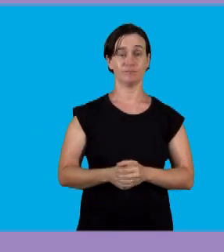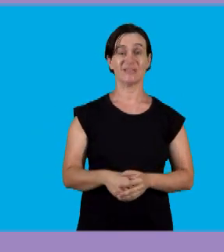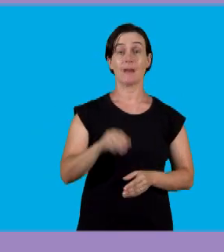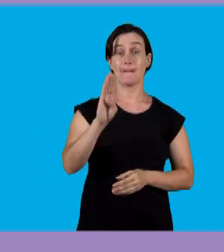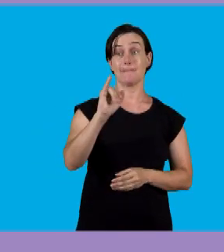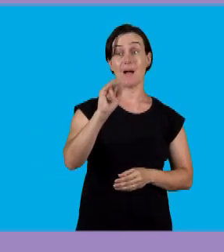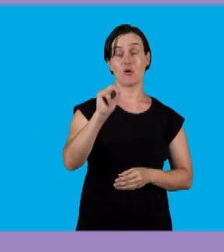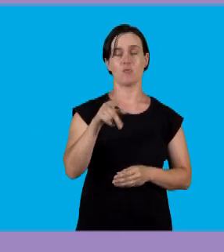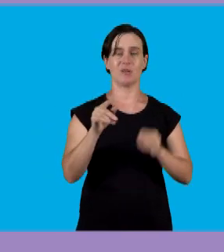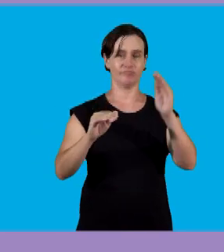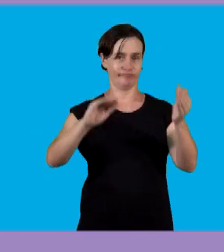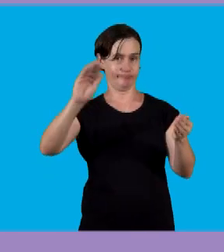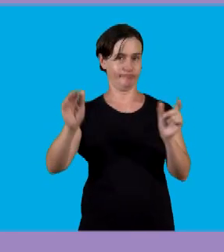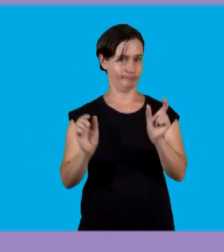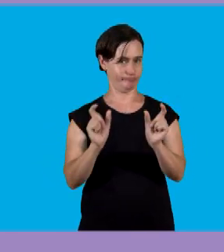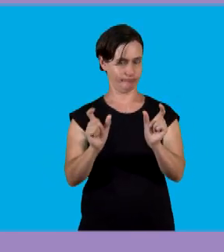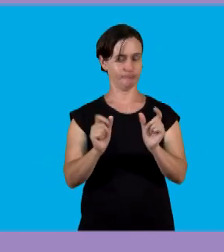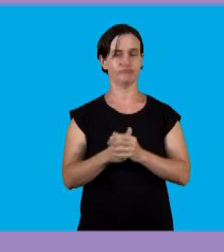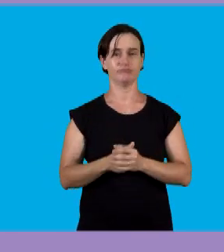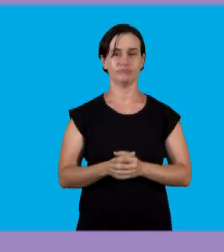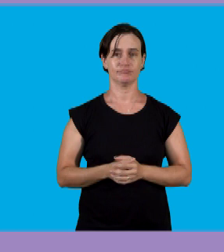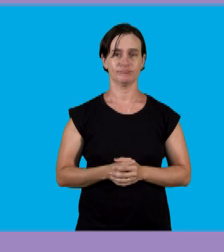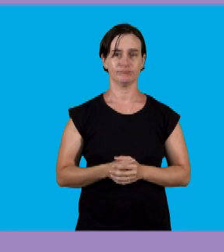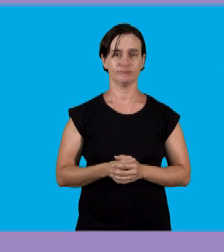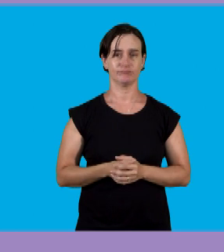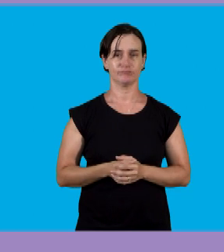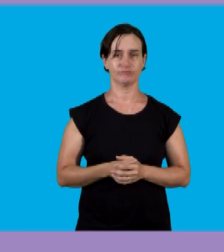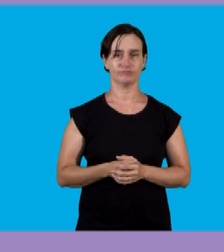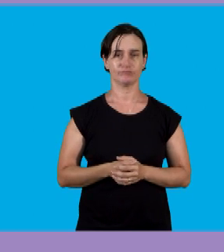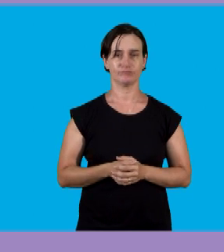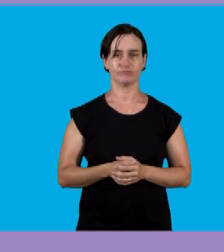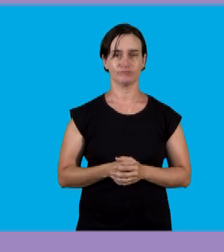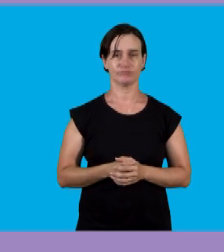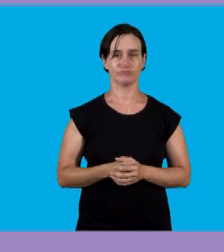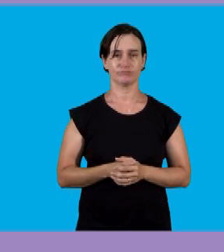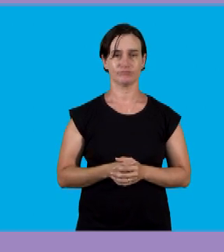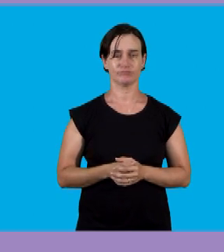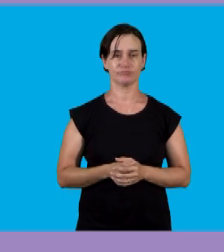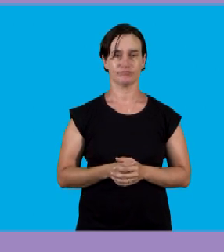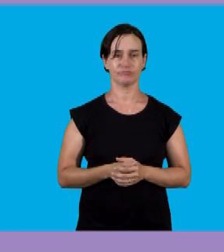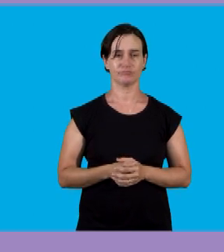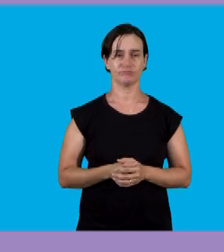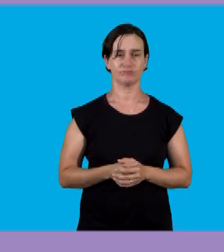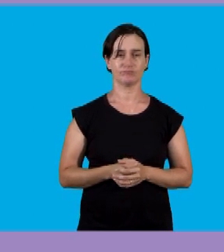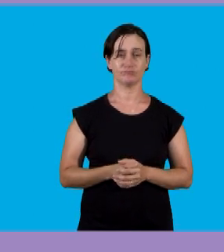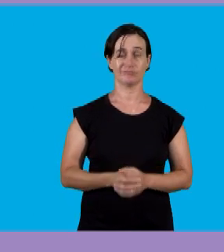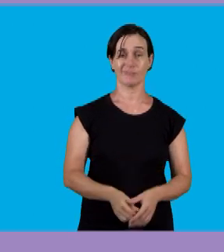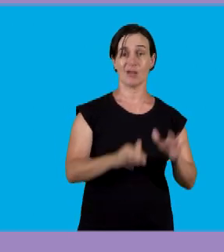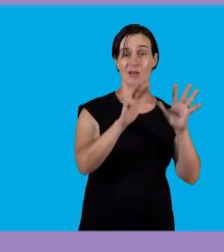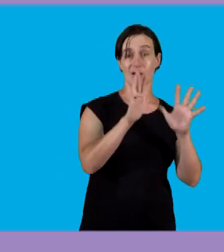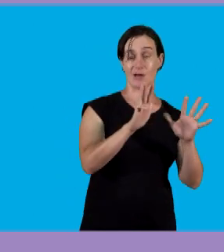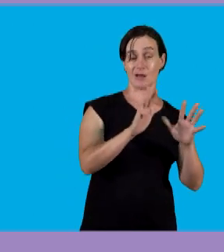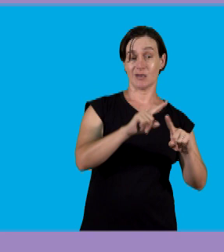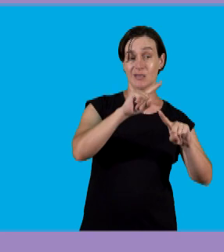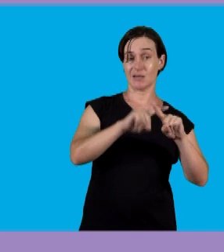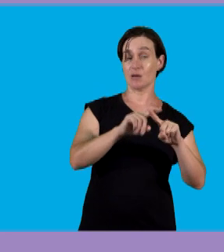is 3p plus 2. So we are going to now say the 9 multiplied by